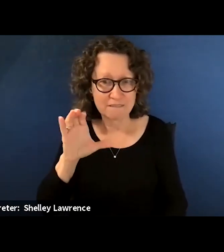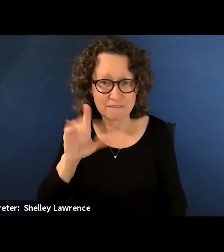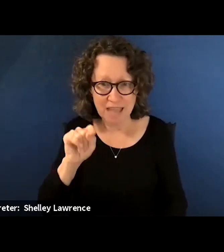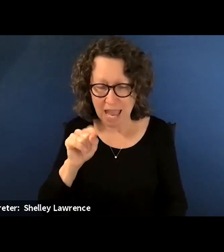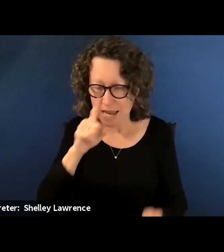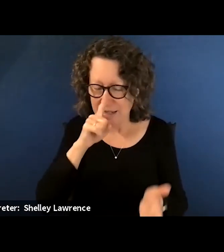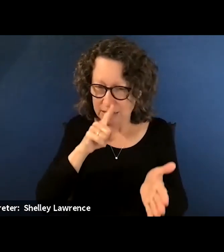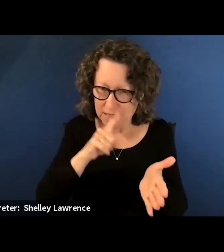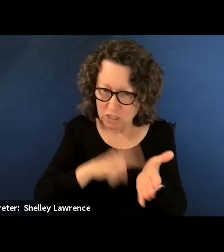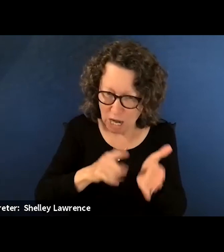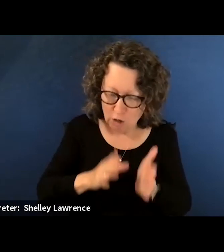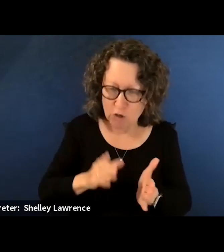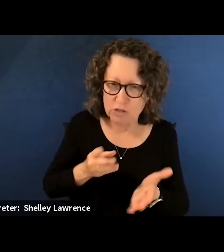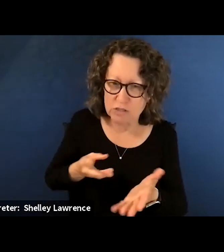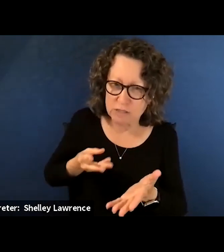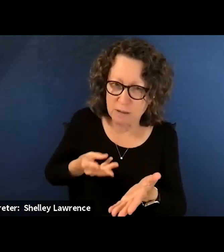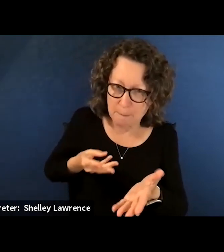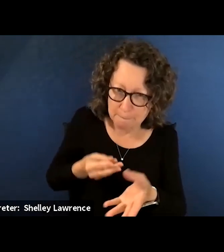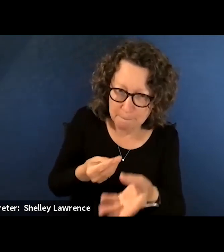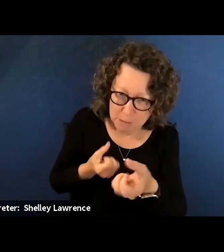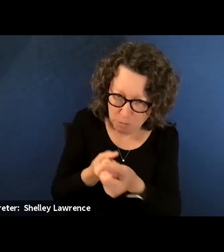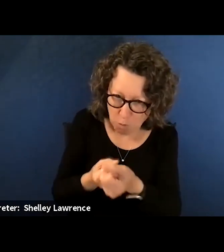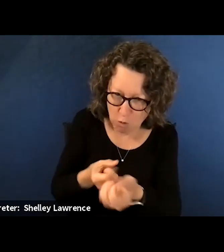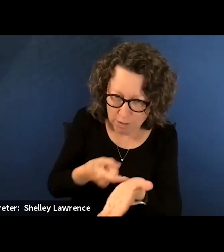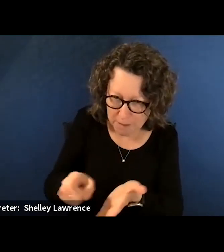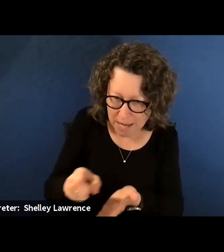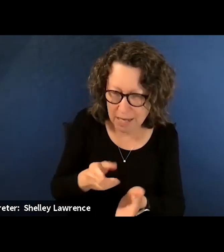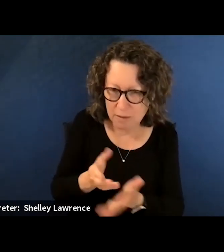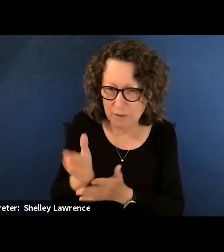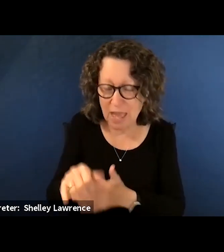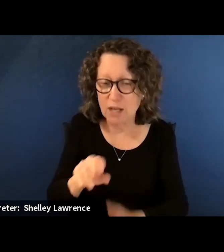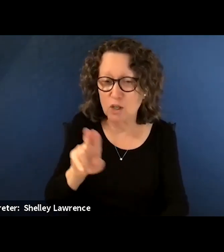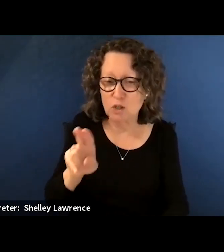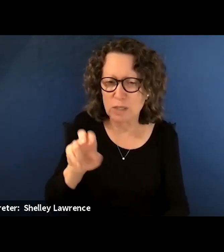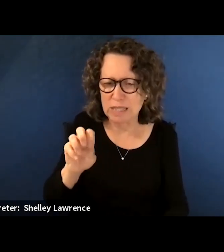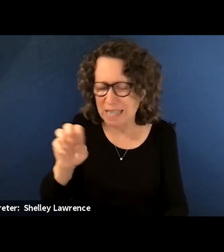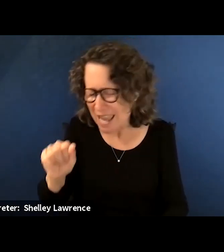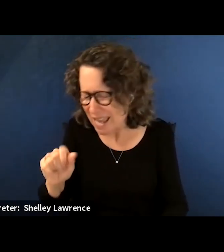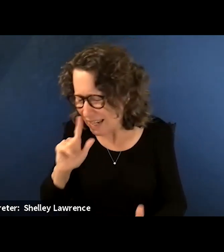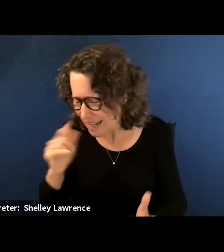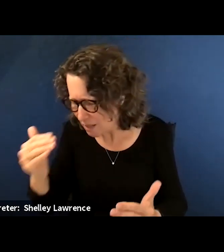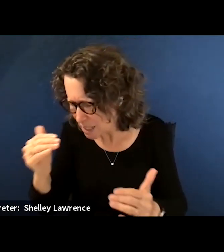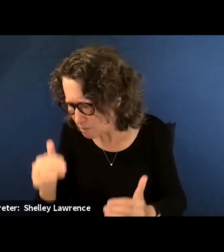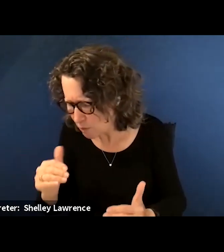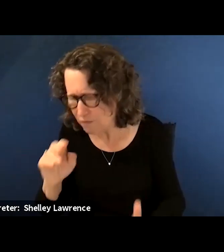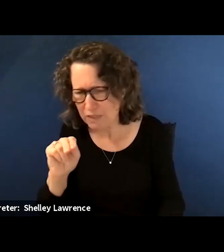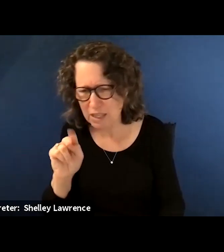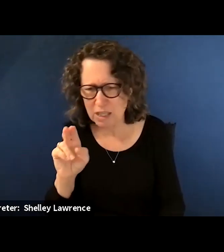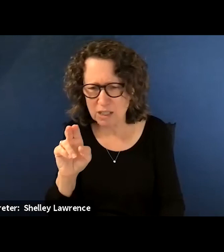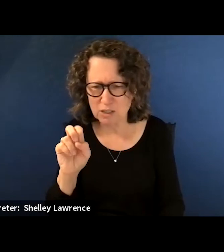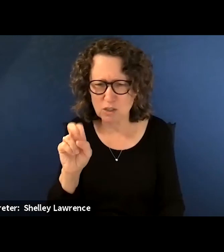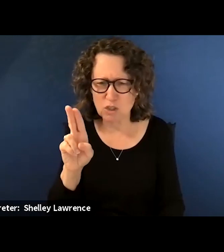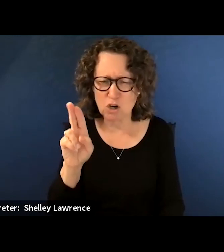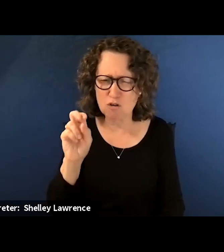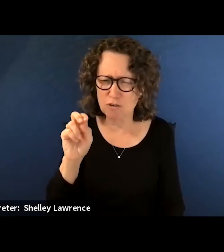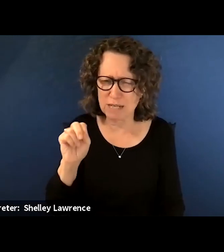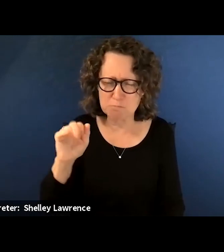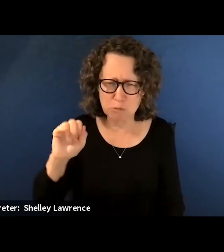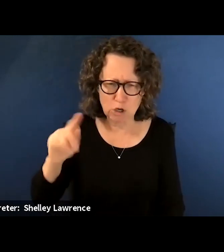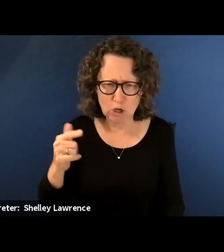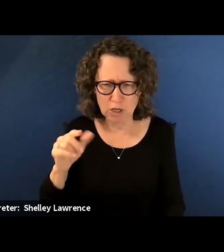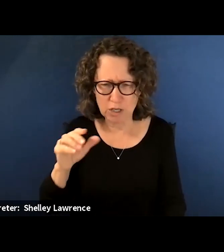special interests, we've learned for ourselves what EUA means. Let's move on to the Nuremberg Code. The language is quite